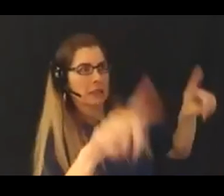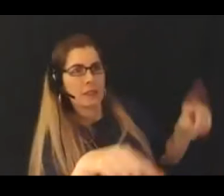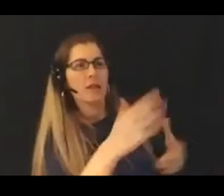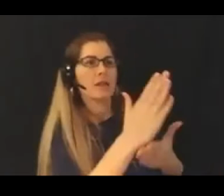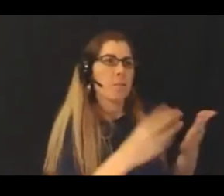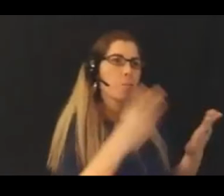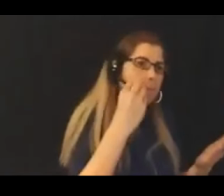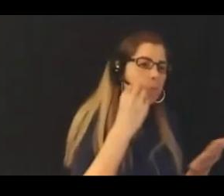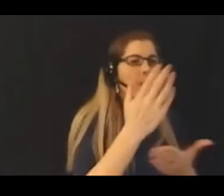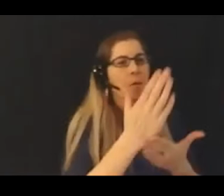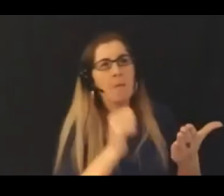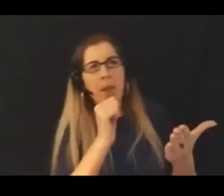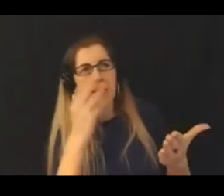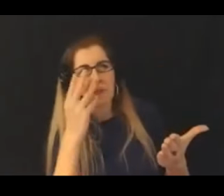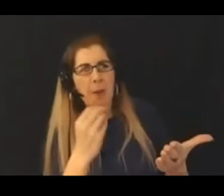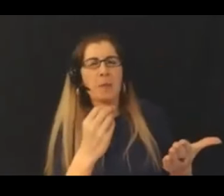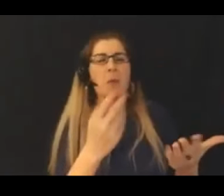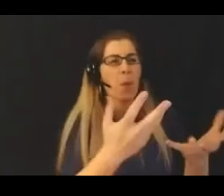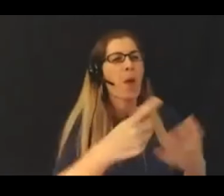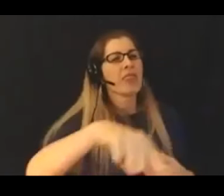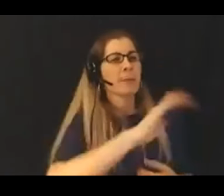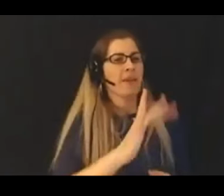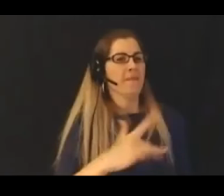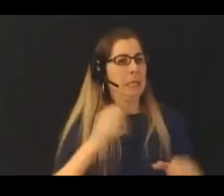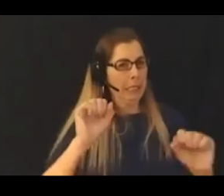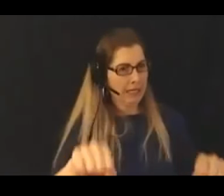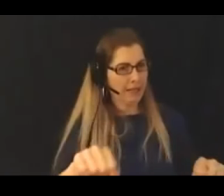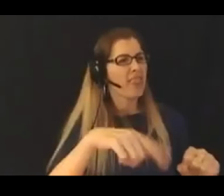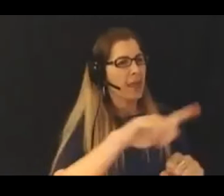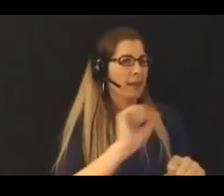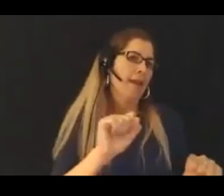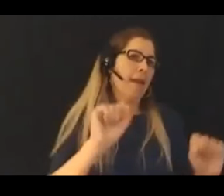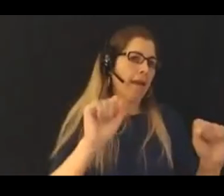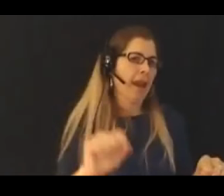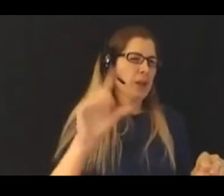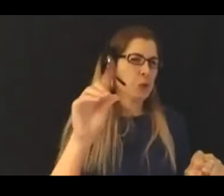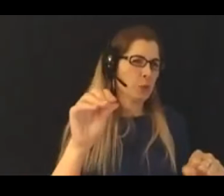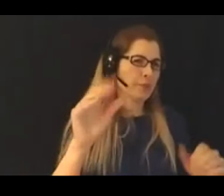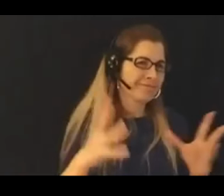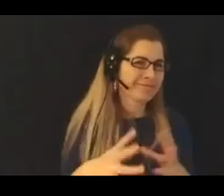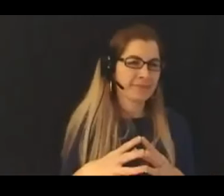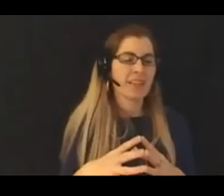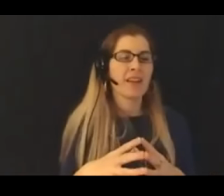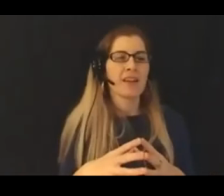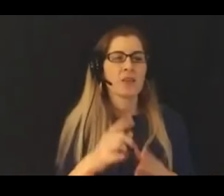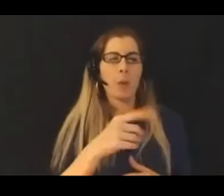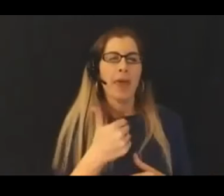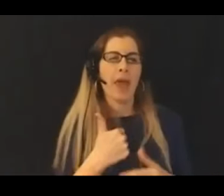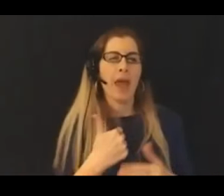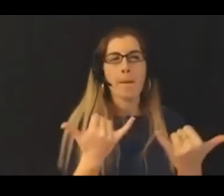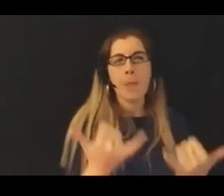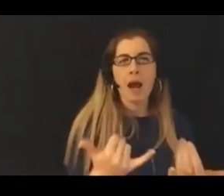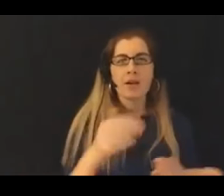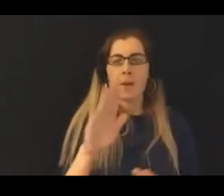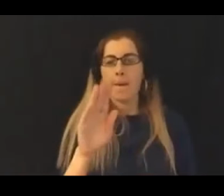We wanted it to feel achievable to many different individuals. So they had either that modern, ballet, or